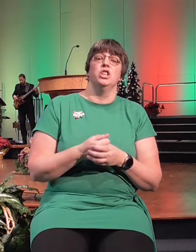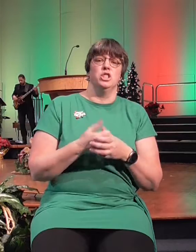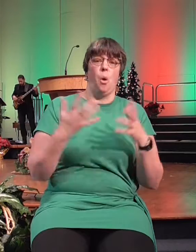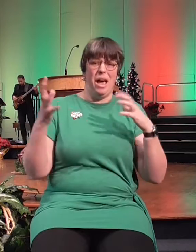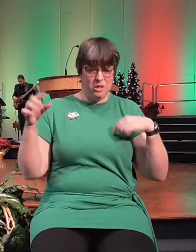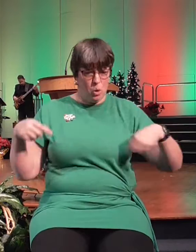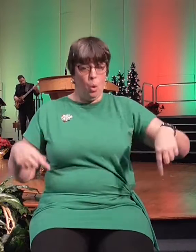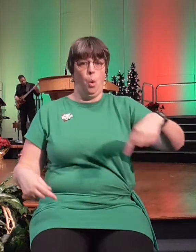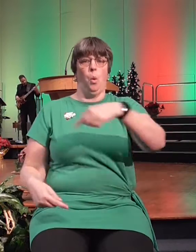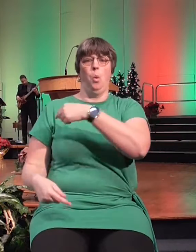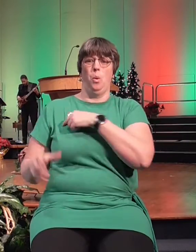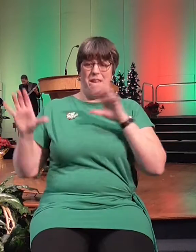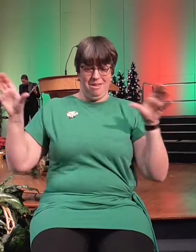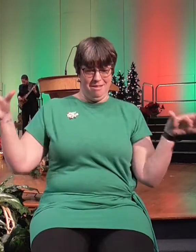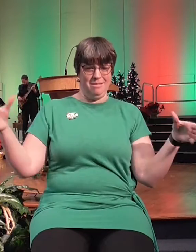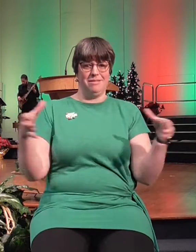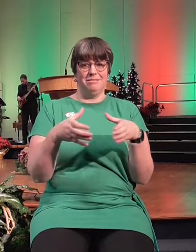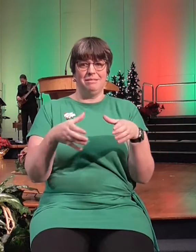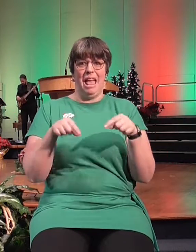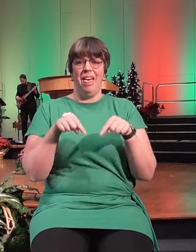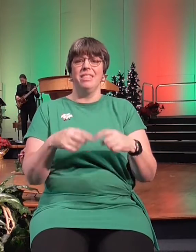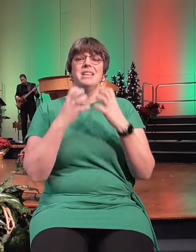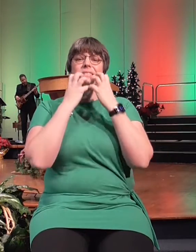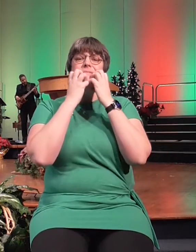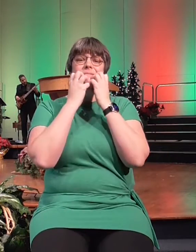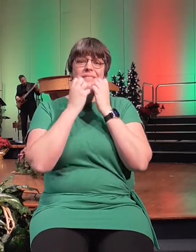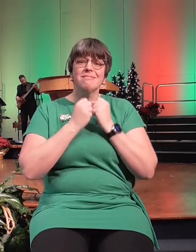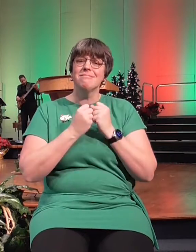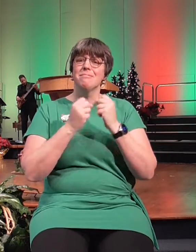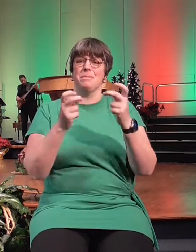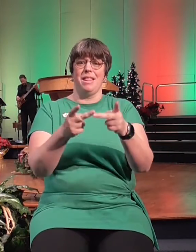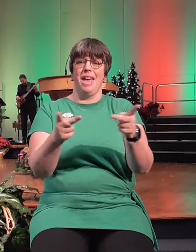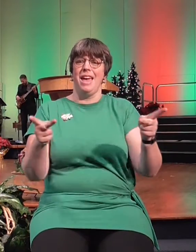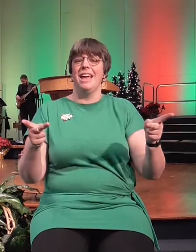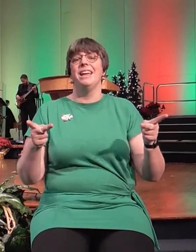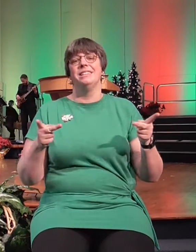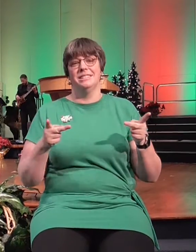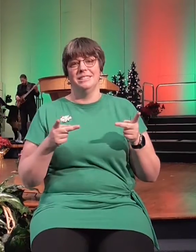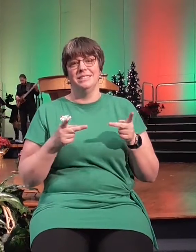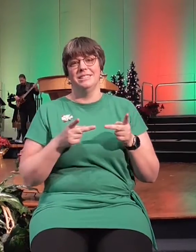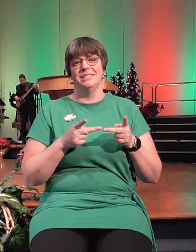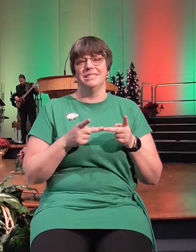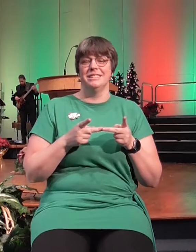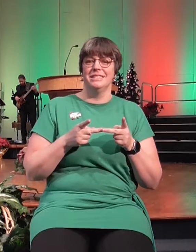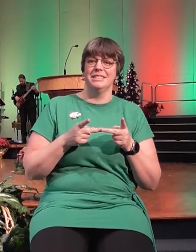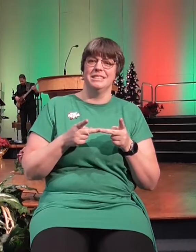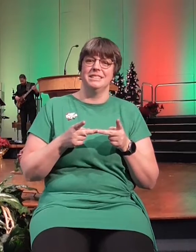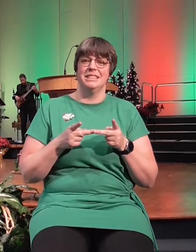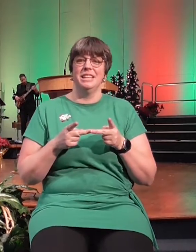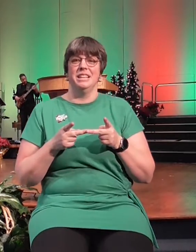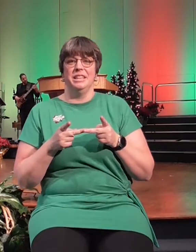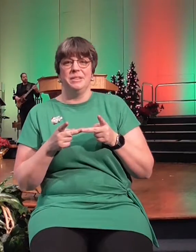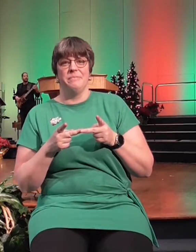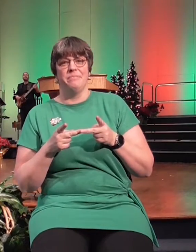as we gather in this sacred place.